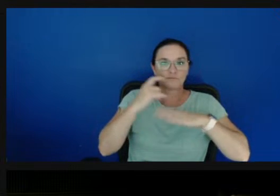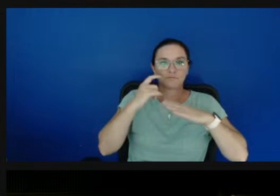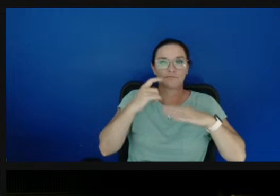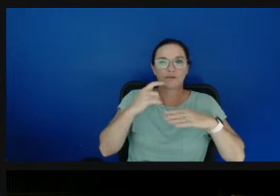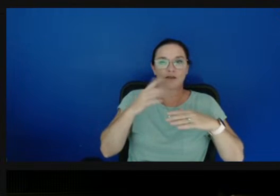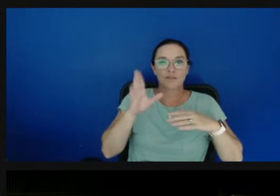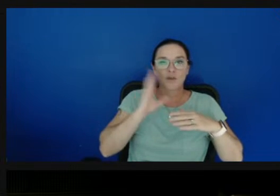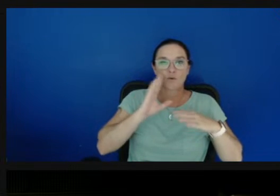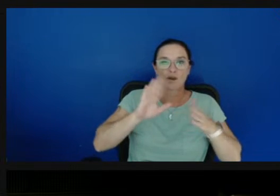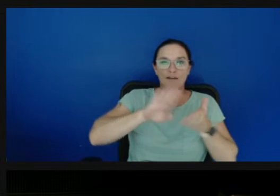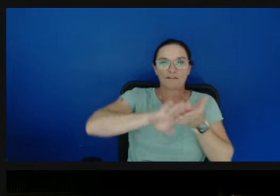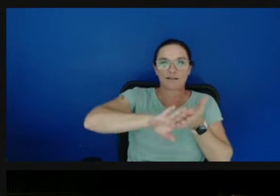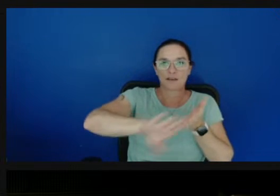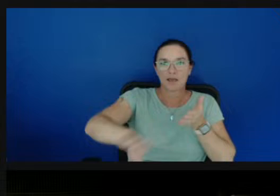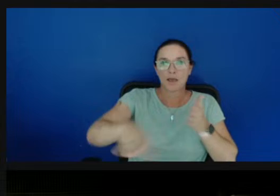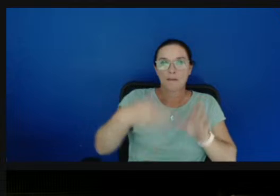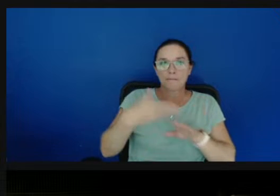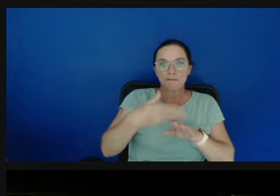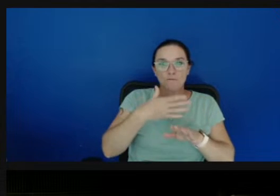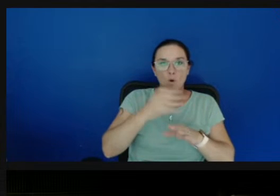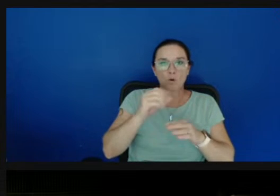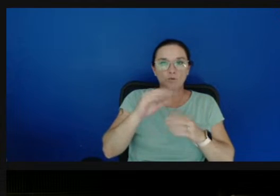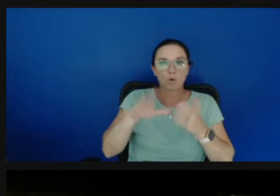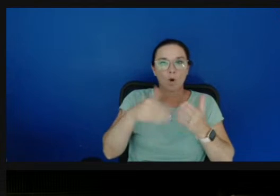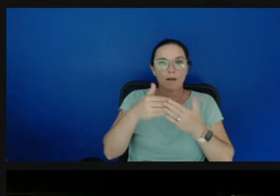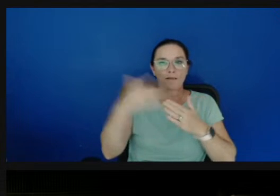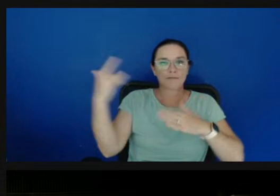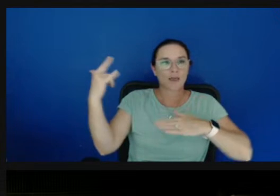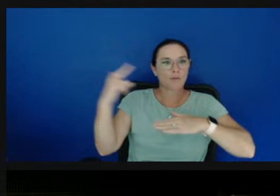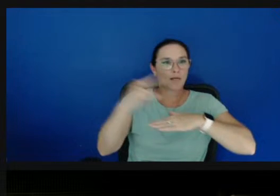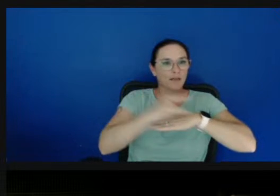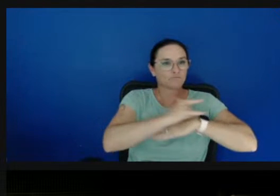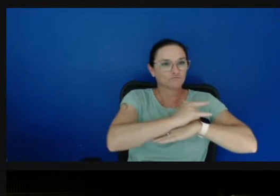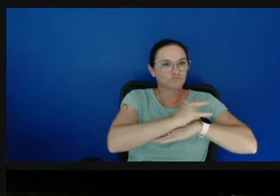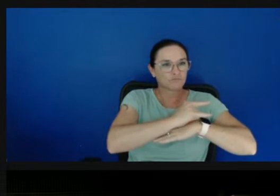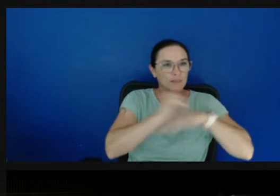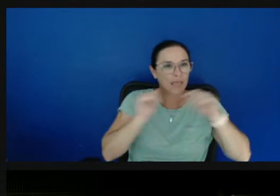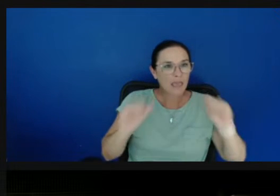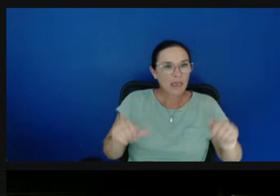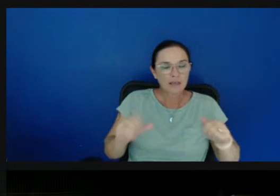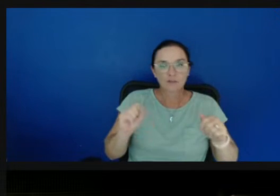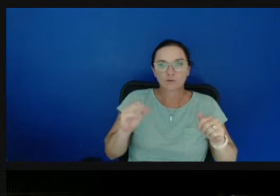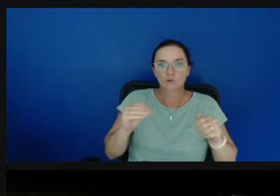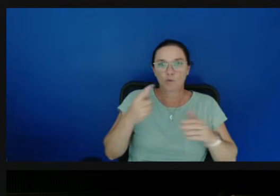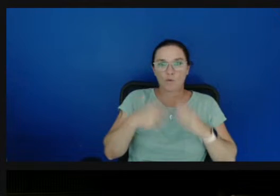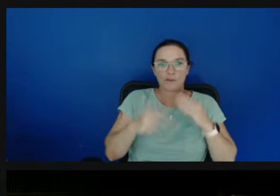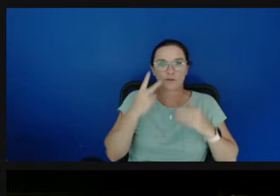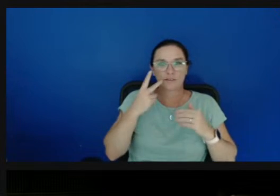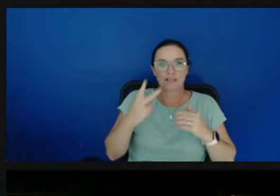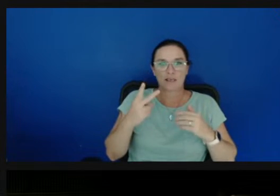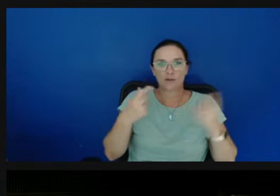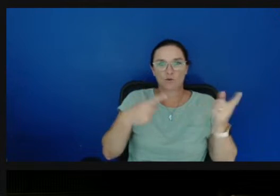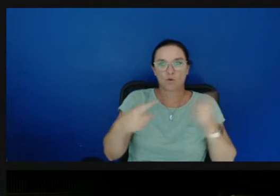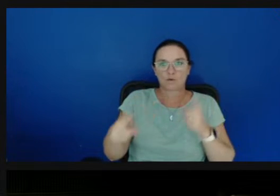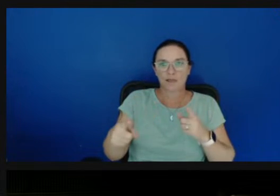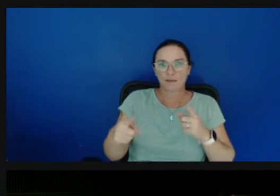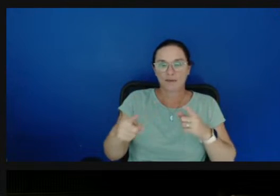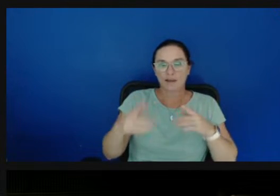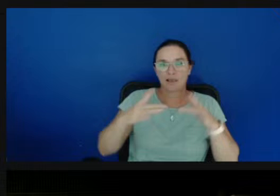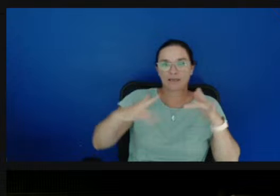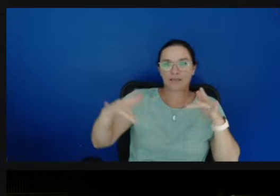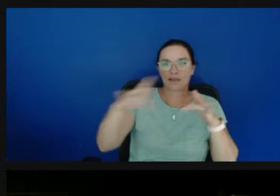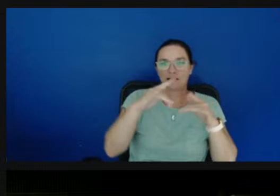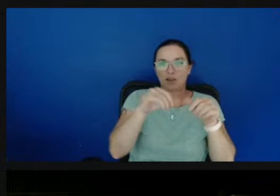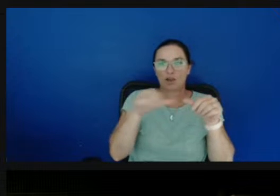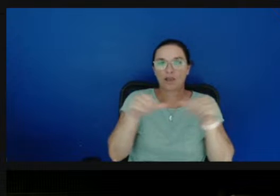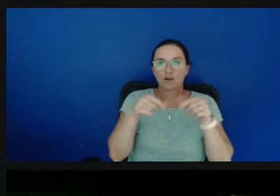of all these rocks beforehand so the airplanes could use the runway. So what you're seeing is what accumulated in this cleared area during